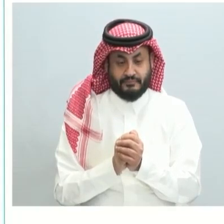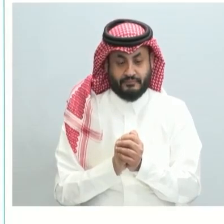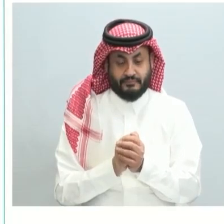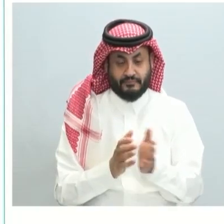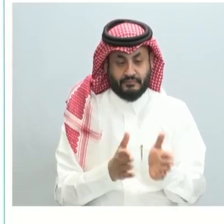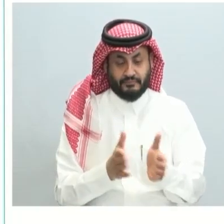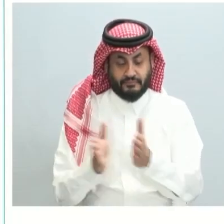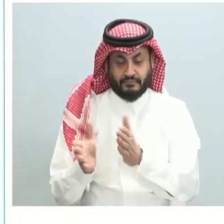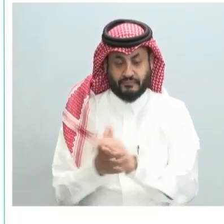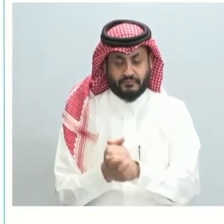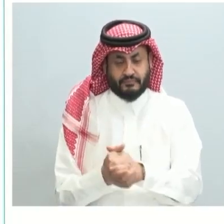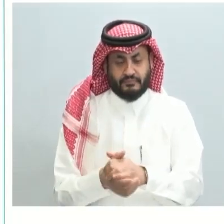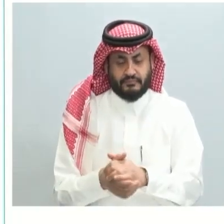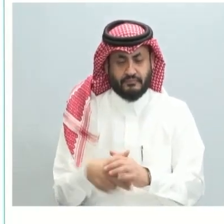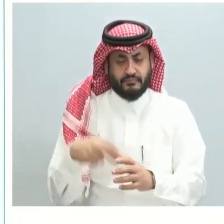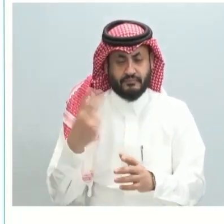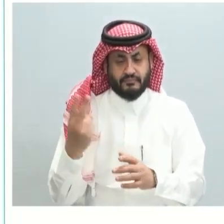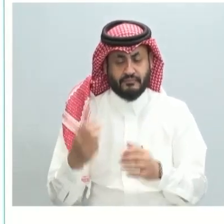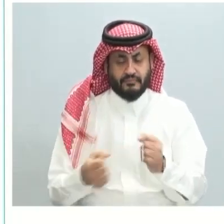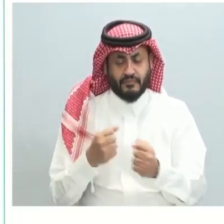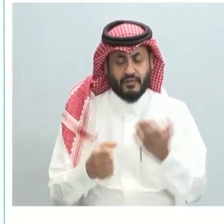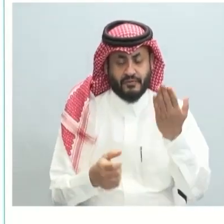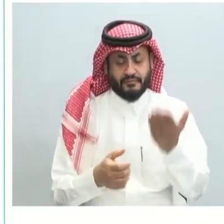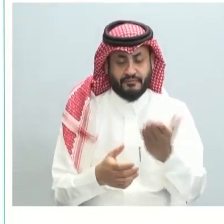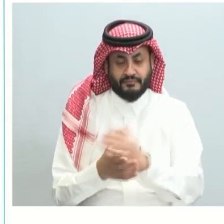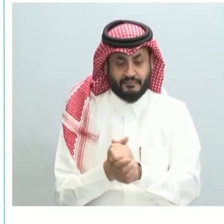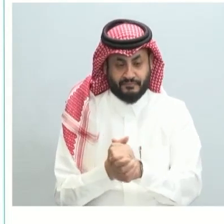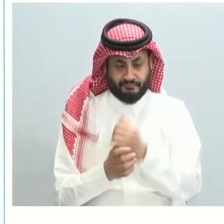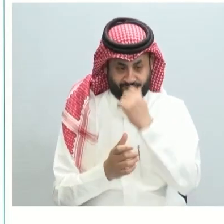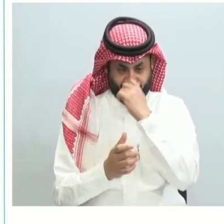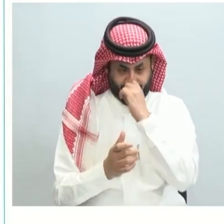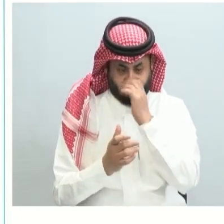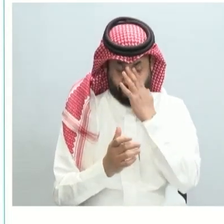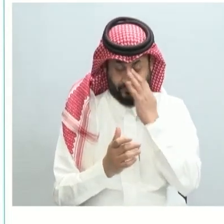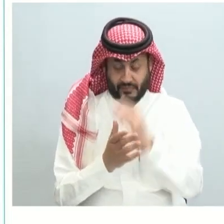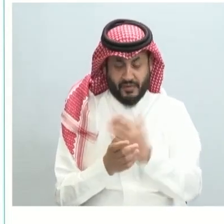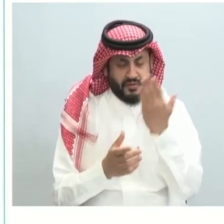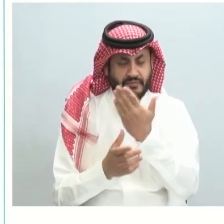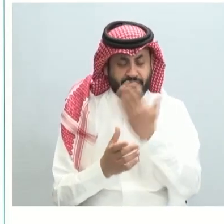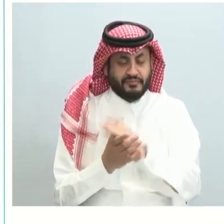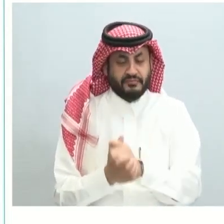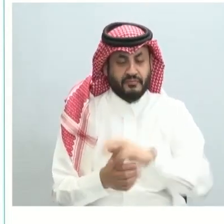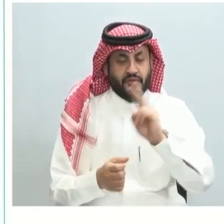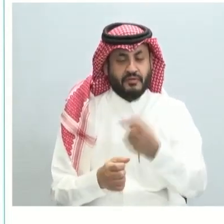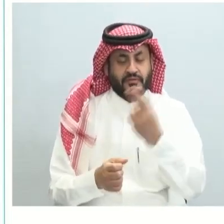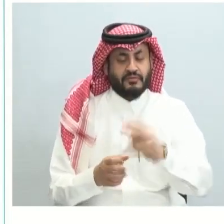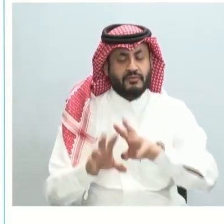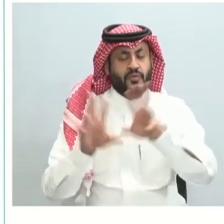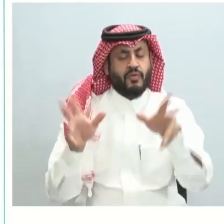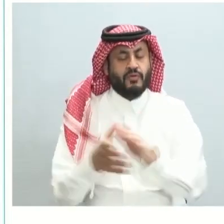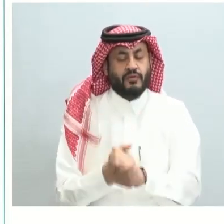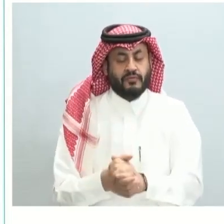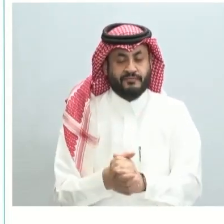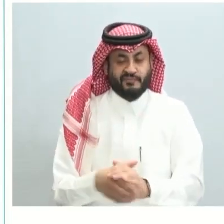Now, the other exercise we had last time, which is we said that try to read and color all the vowels we